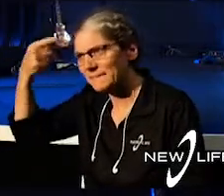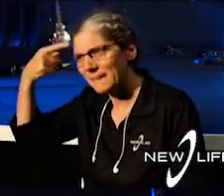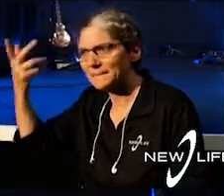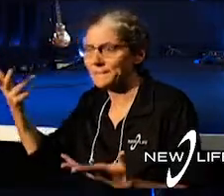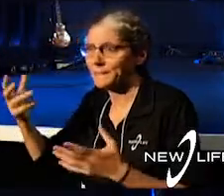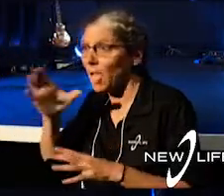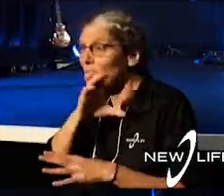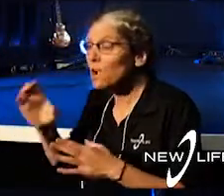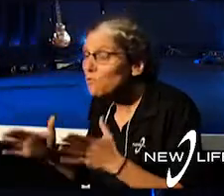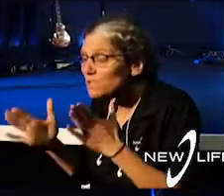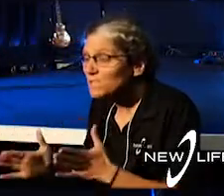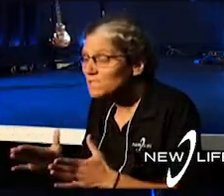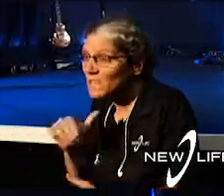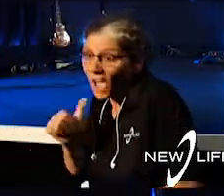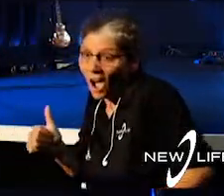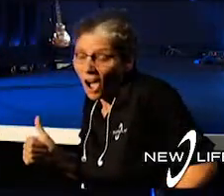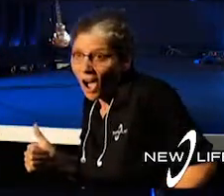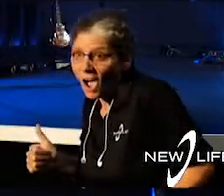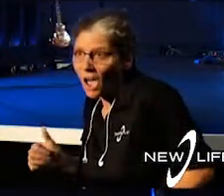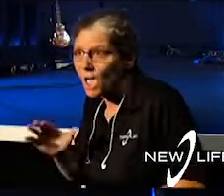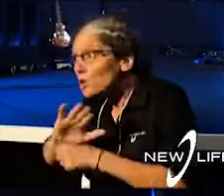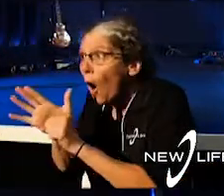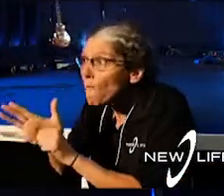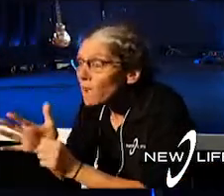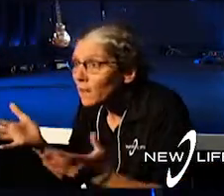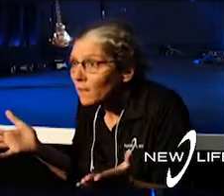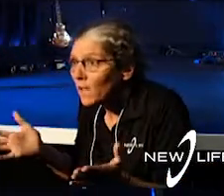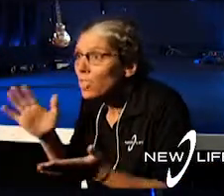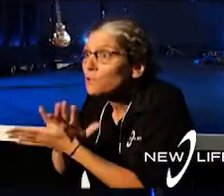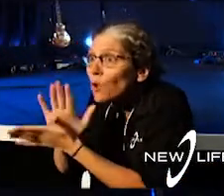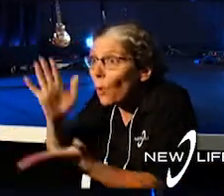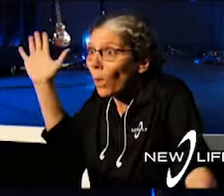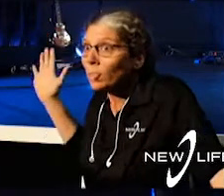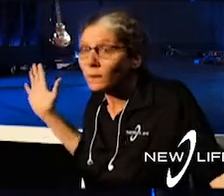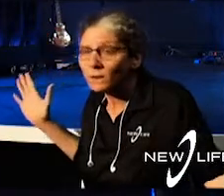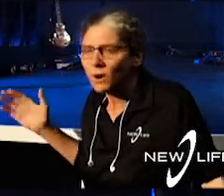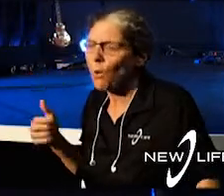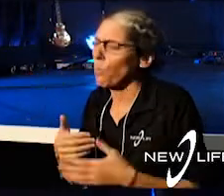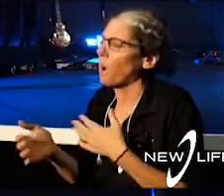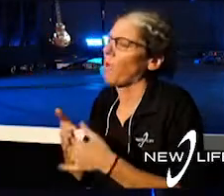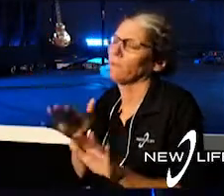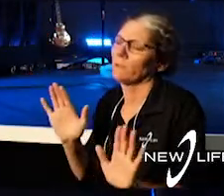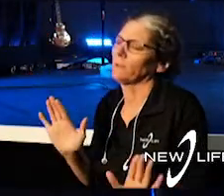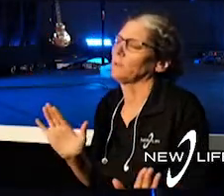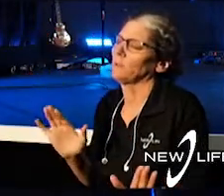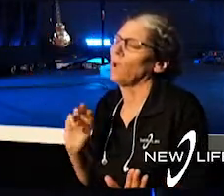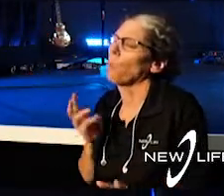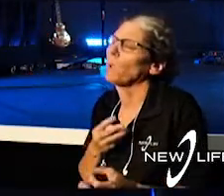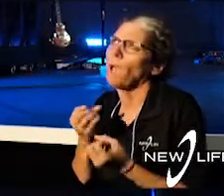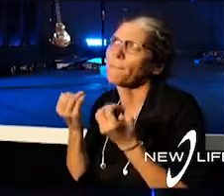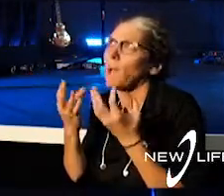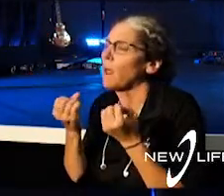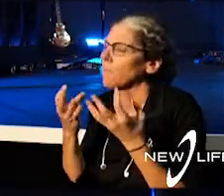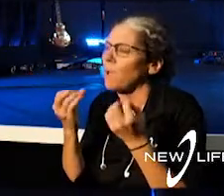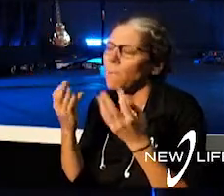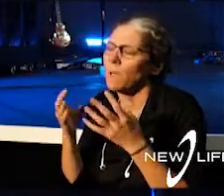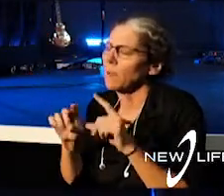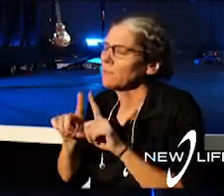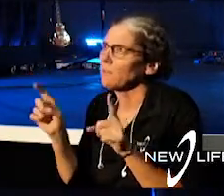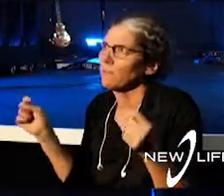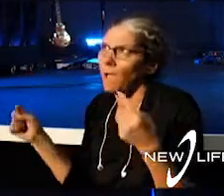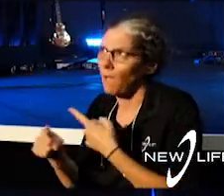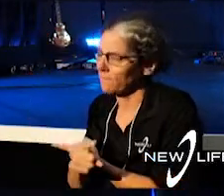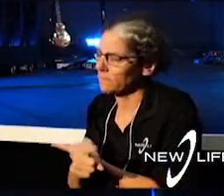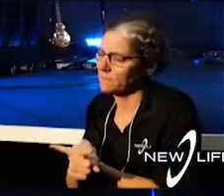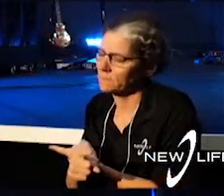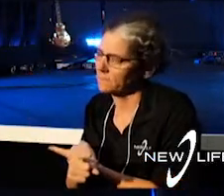It's the Christians. It's the non-Christians. It's COVID. It's the schools, whatever the case may be, right? I mean, we'd have lots of different